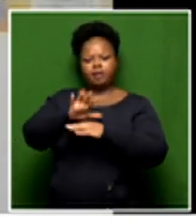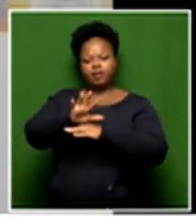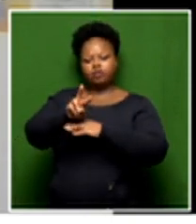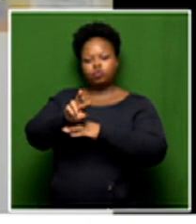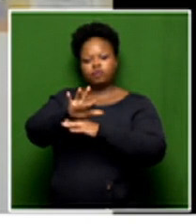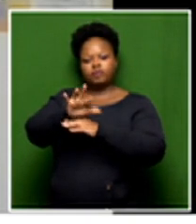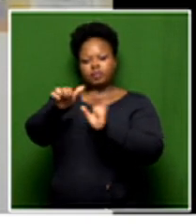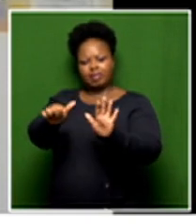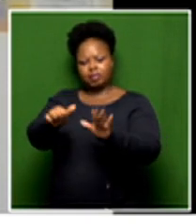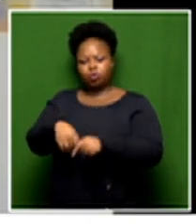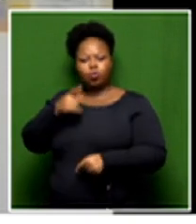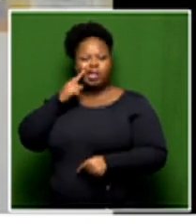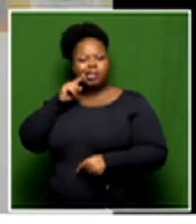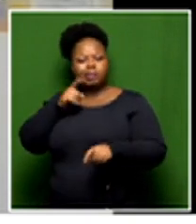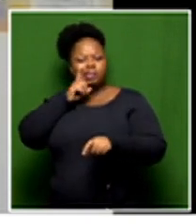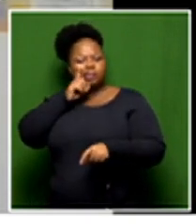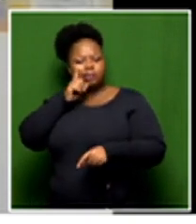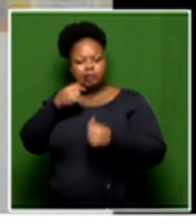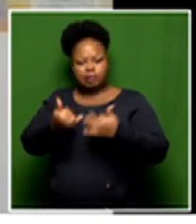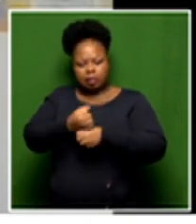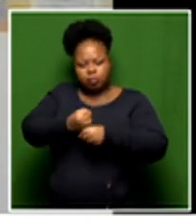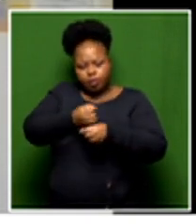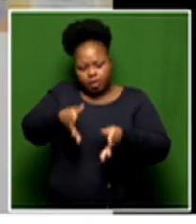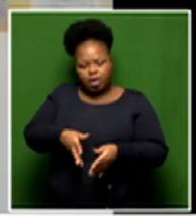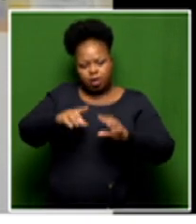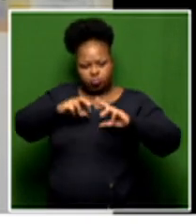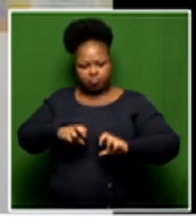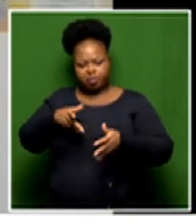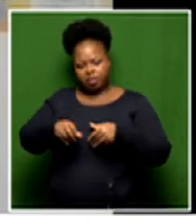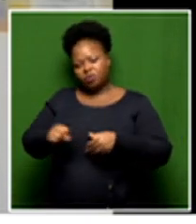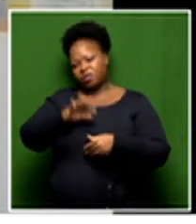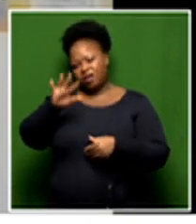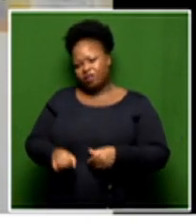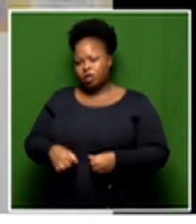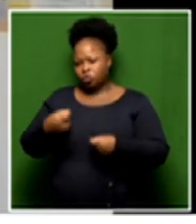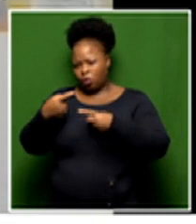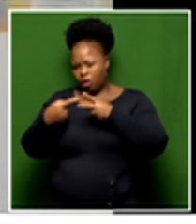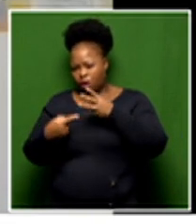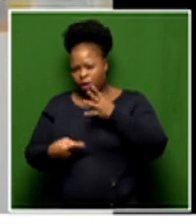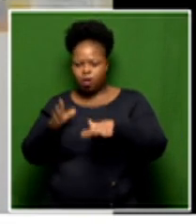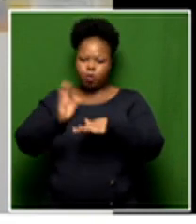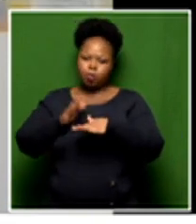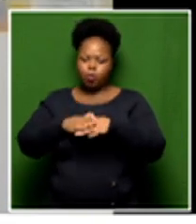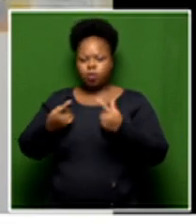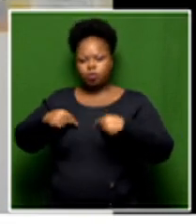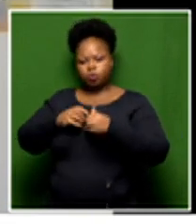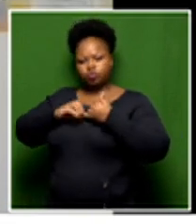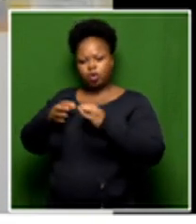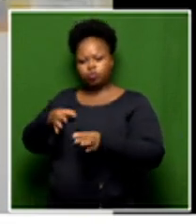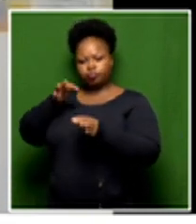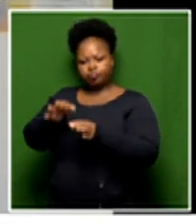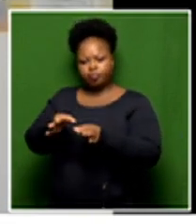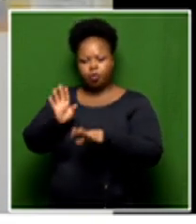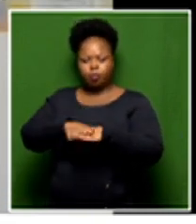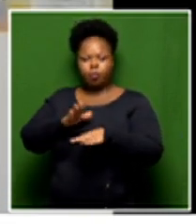currently being tested in South Africa. So we have quite a bit that we are contributing to and